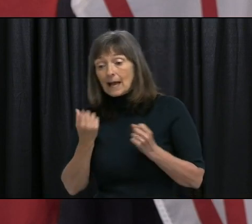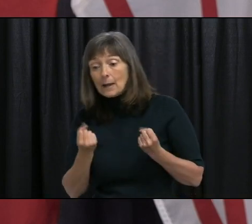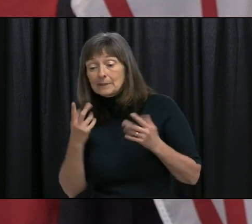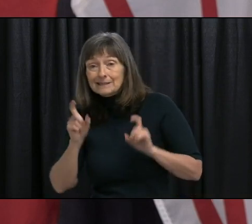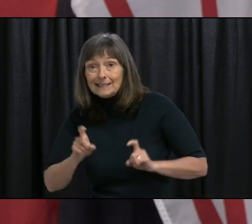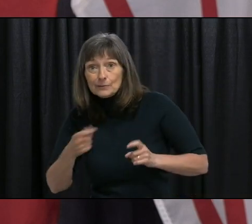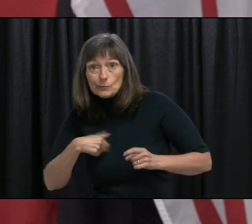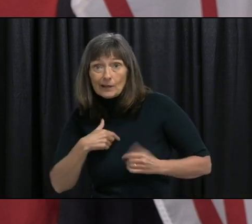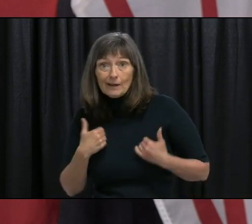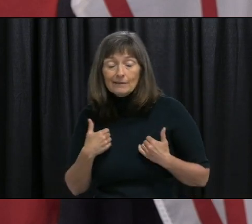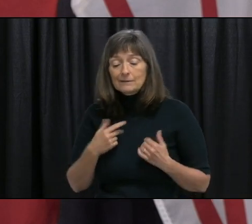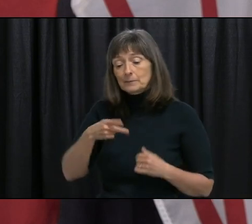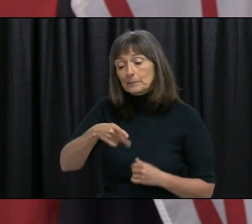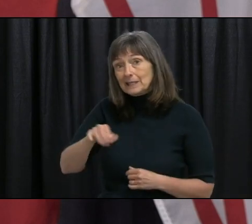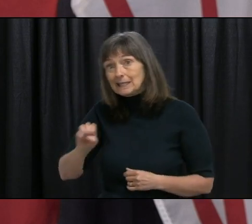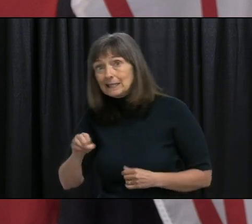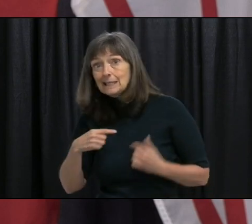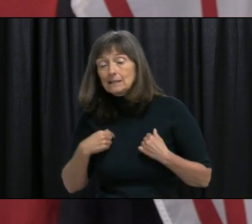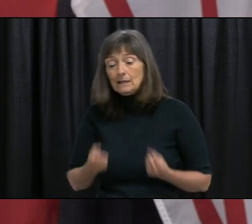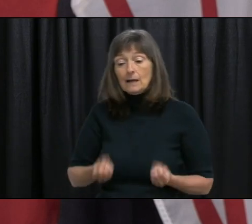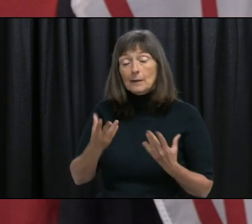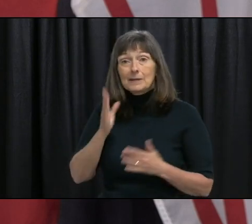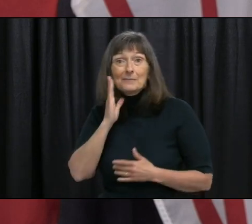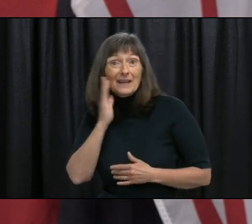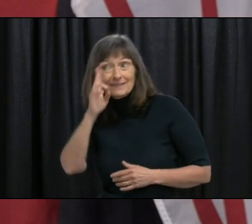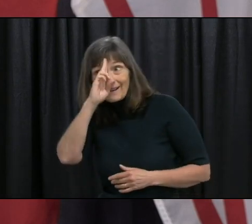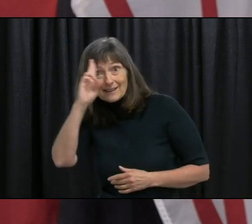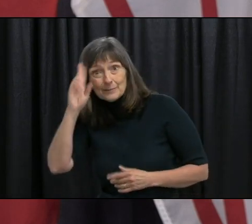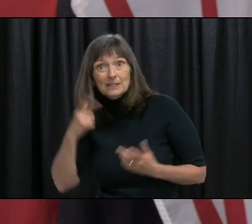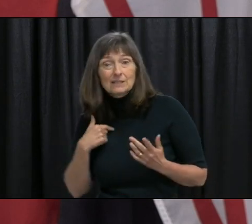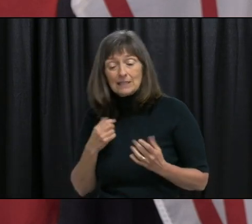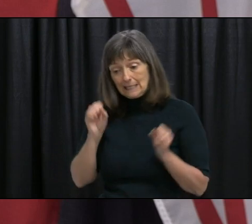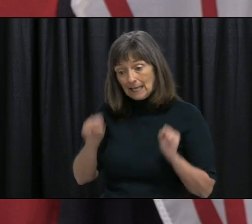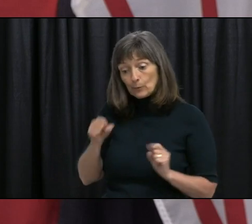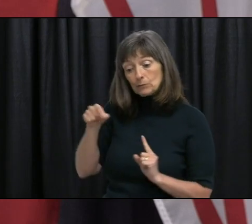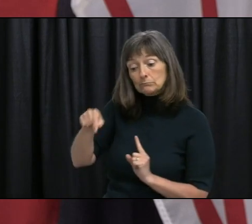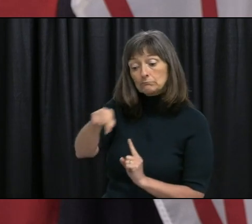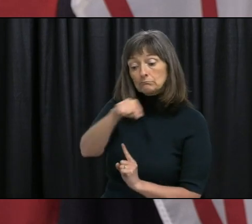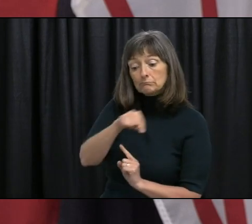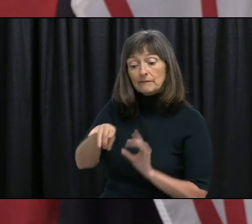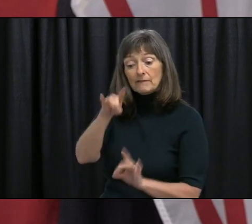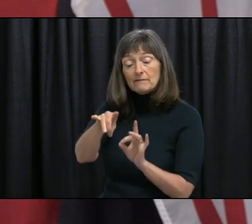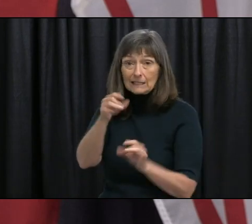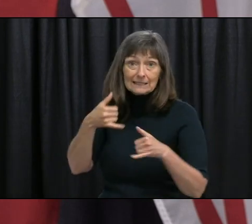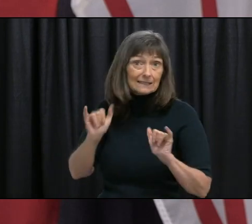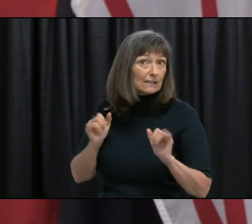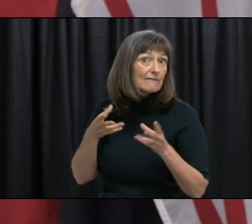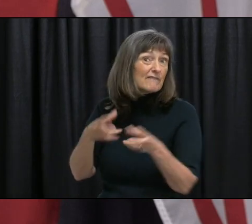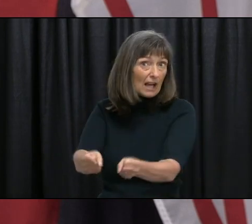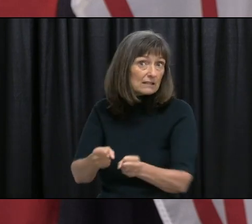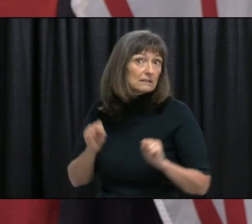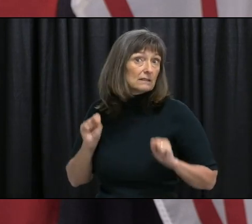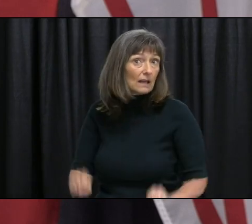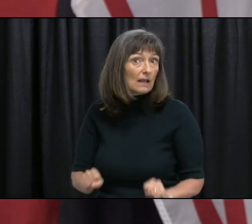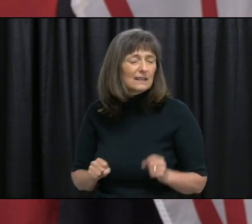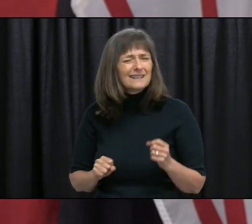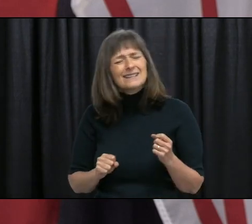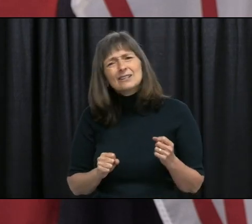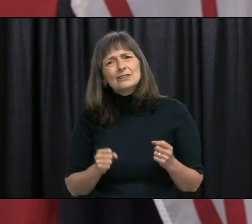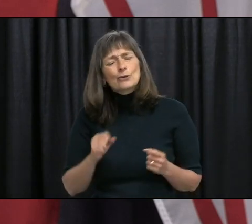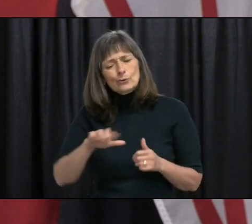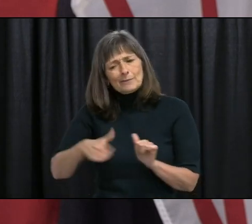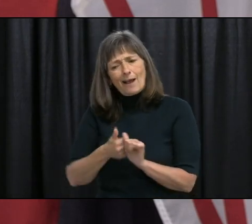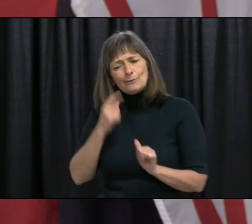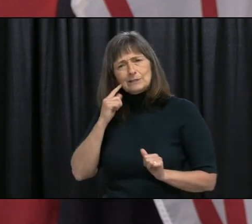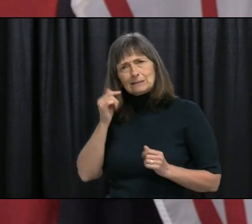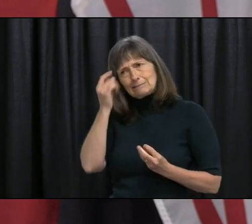of PPE, making sure that you have proper contact tracing available. So there's a number of indicators that you must always be mindful